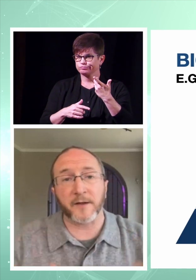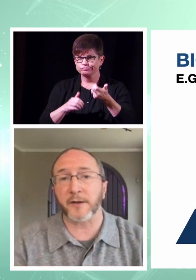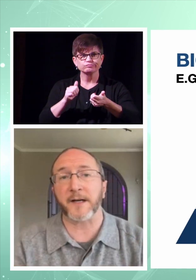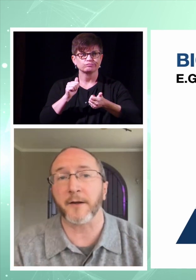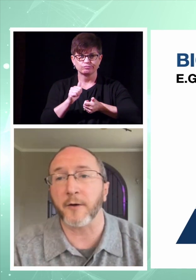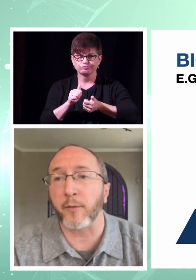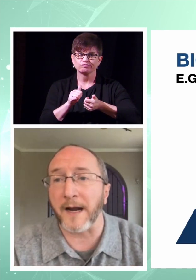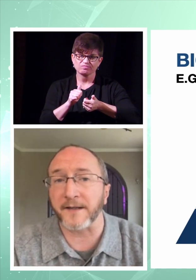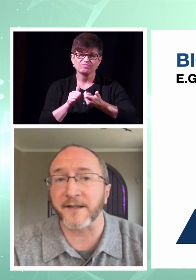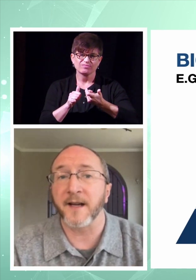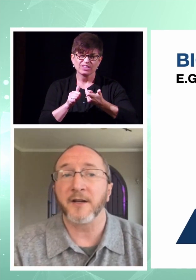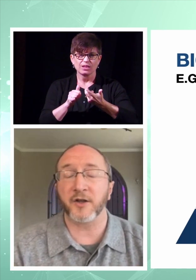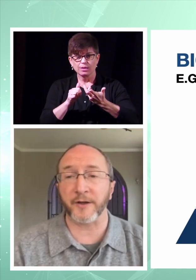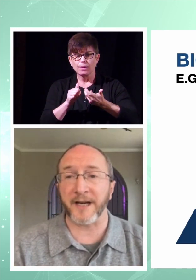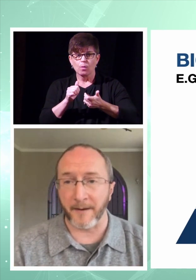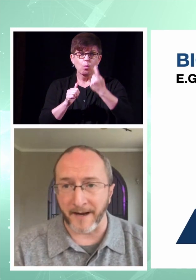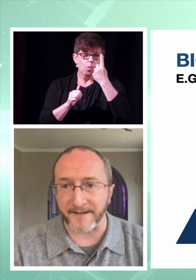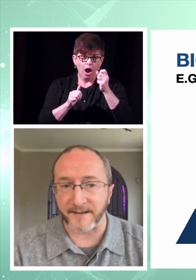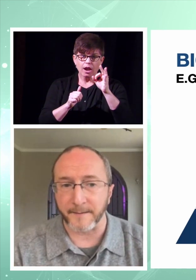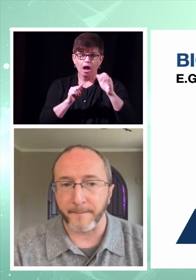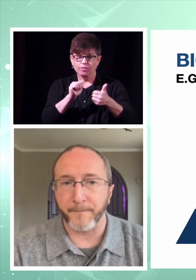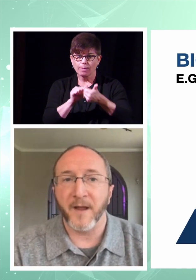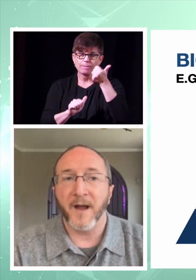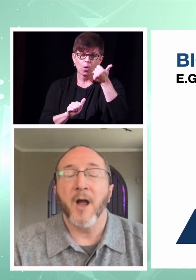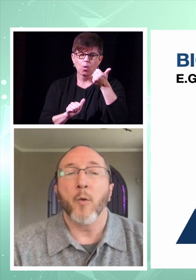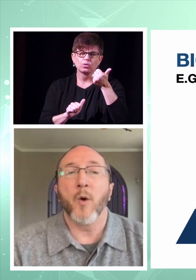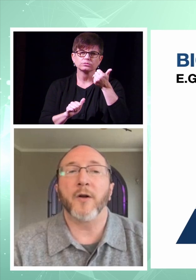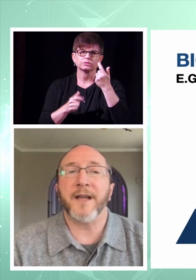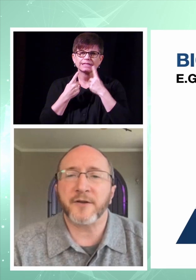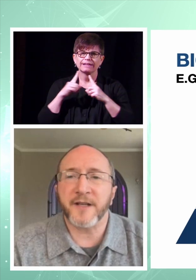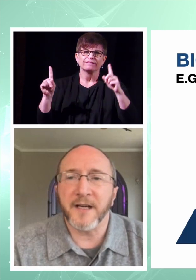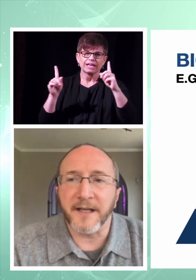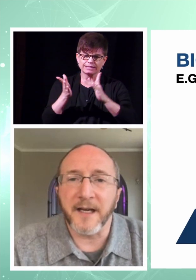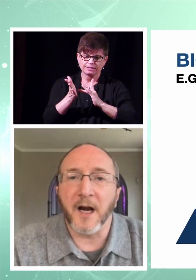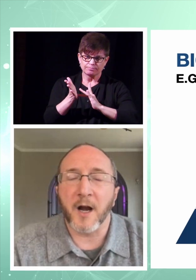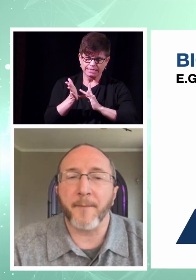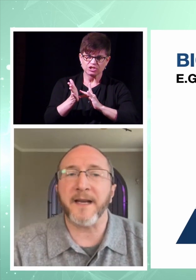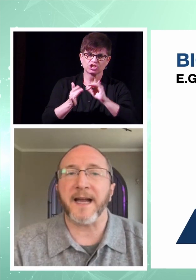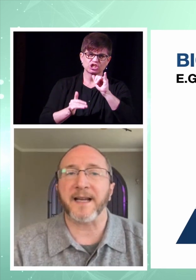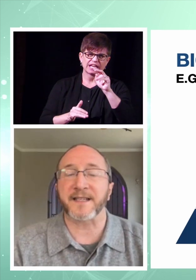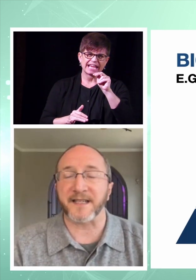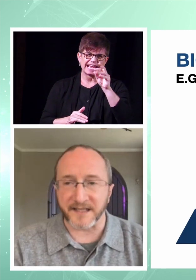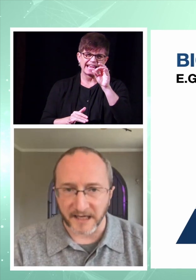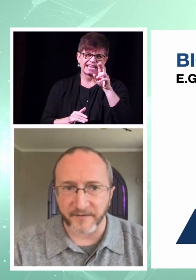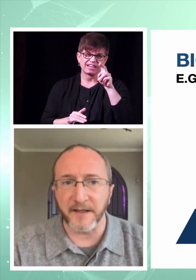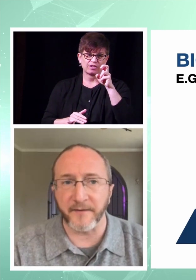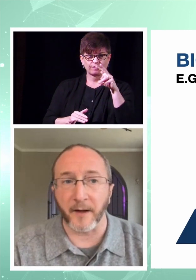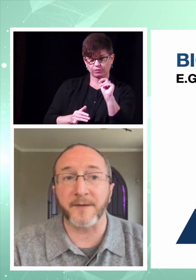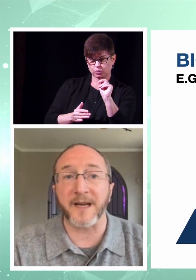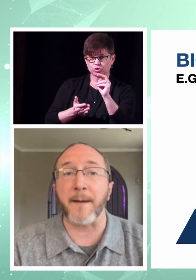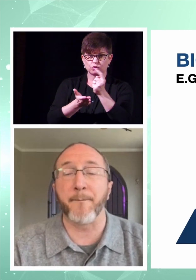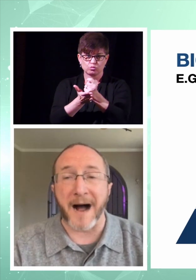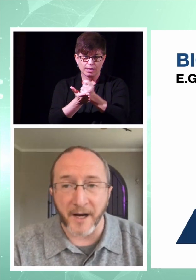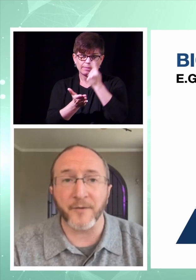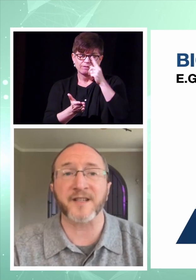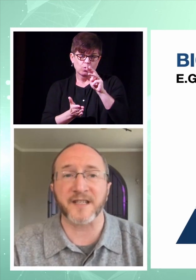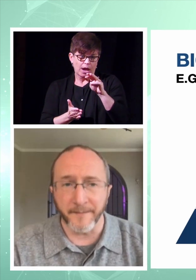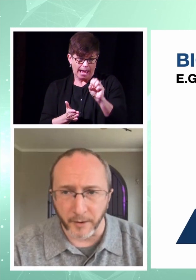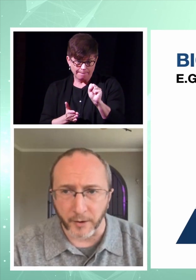that I've ever used in clinical practice to treat MS. Well, interestingly, a company has successfully developed